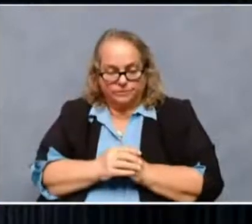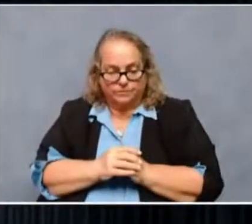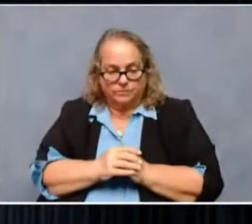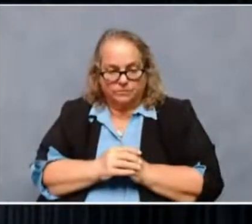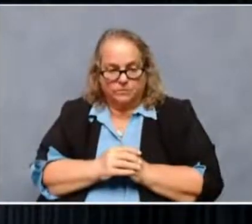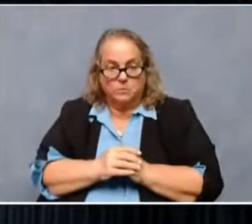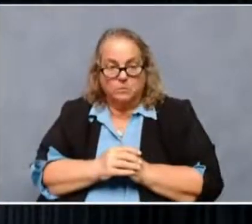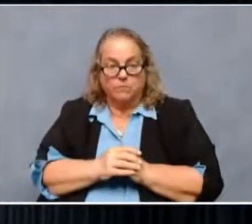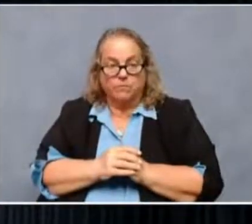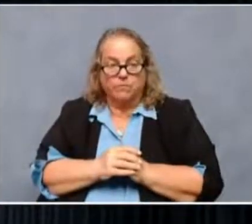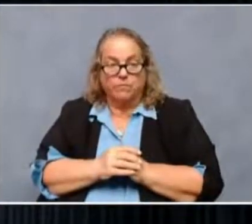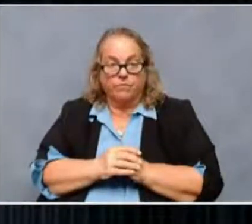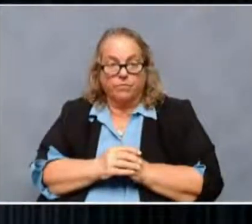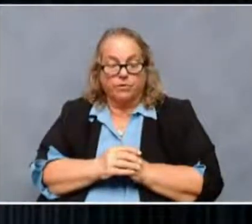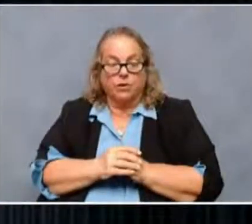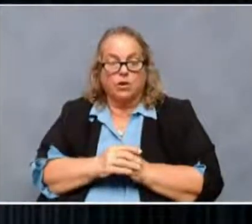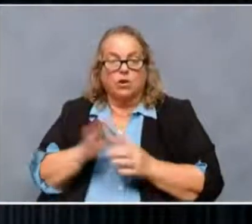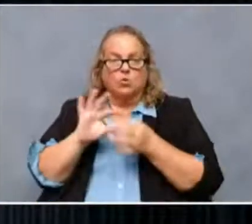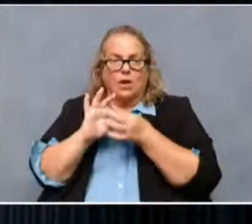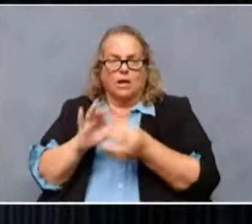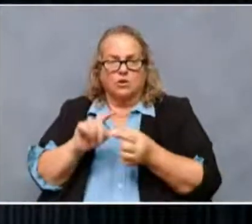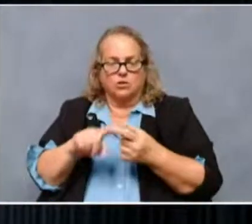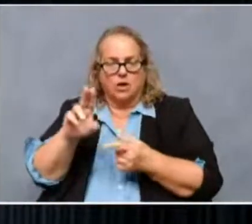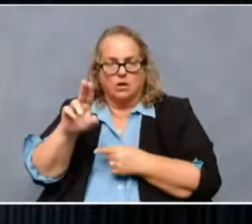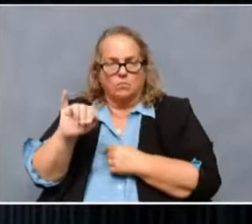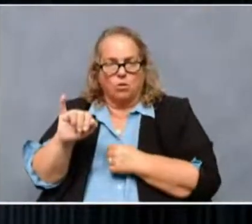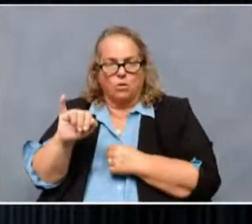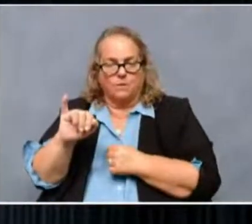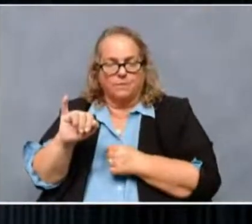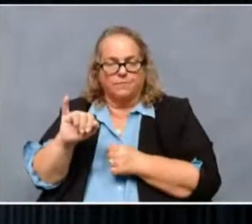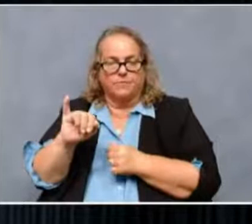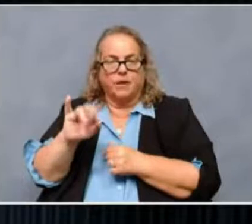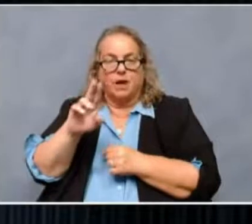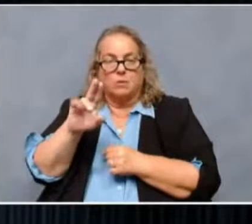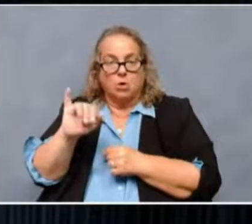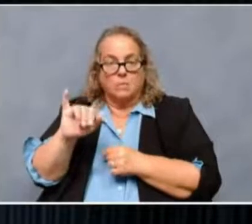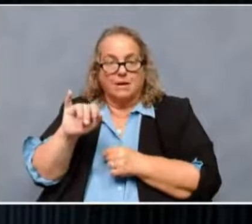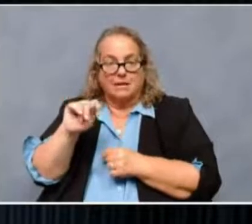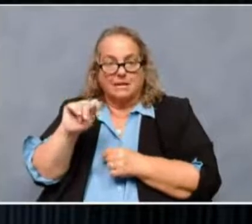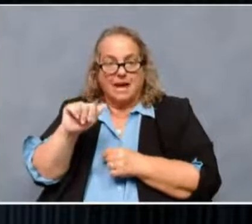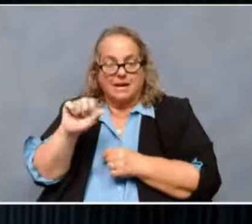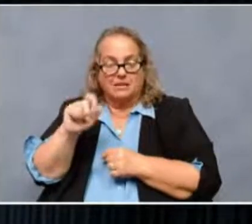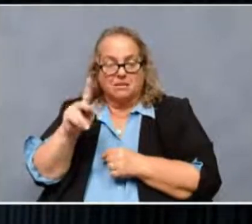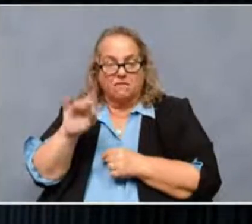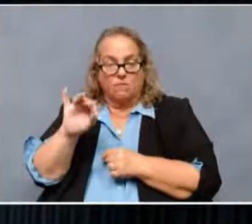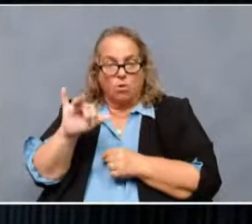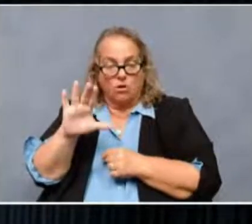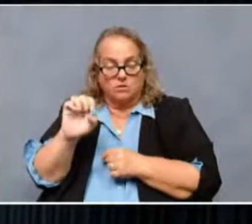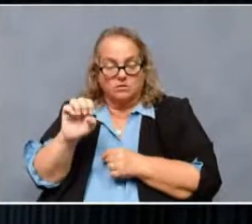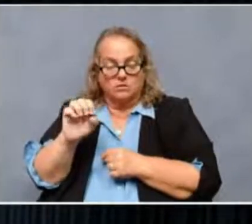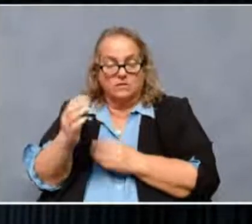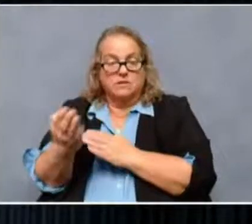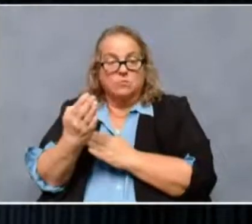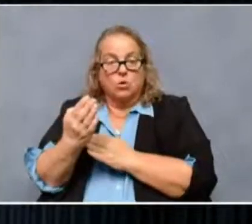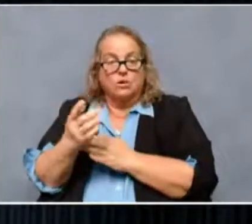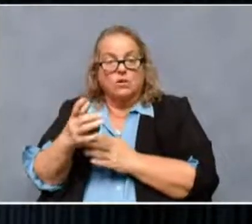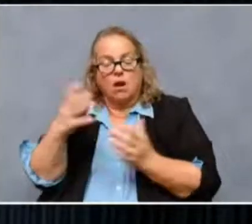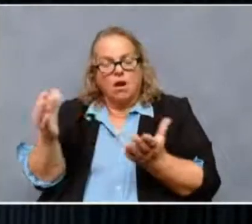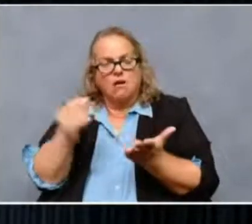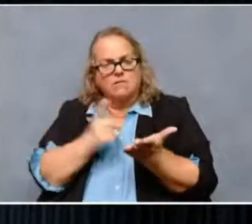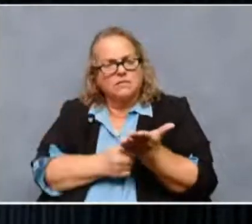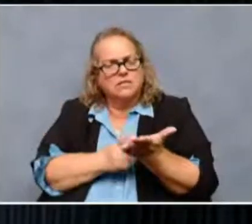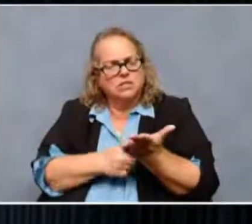and related to unemployment in relation to the unemployment task force meeting that happened this morning. There was a lot of discussion about